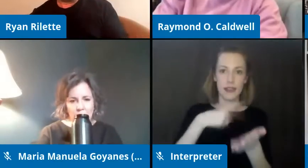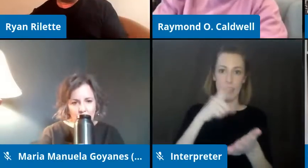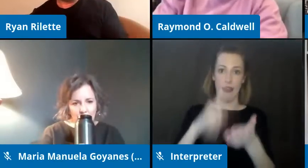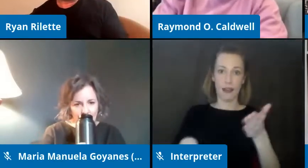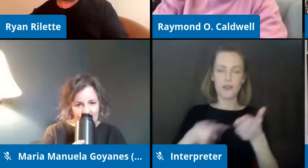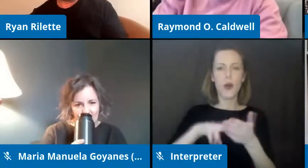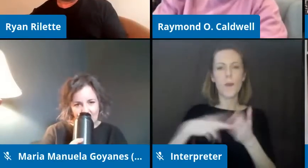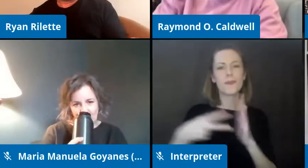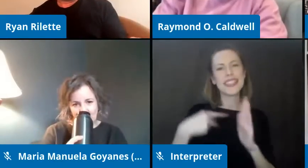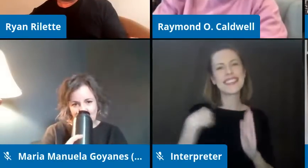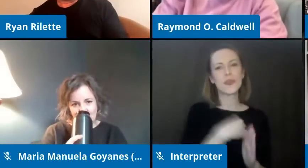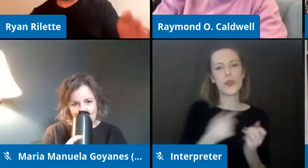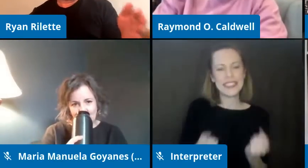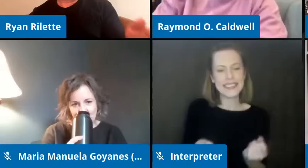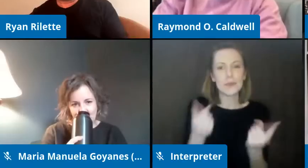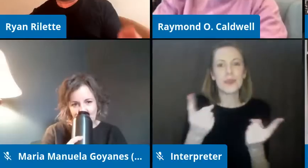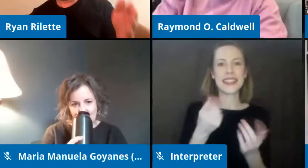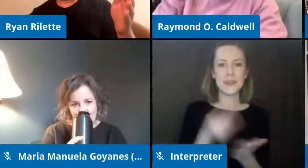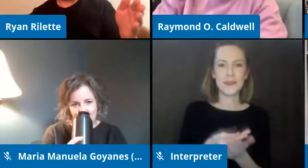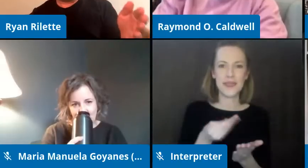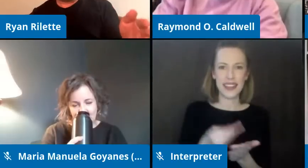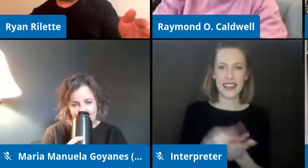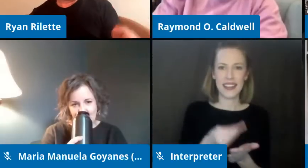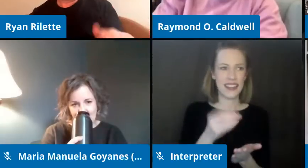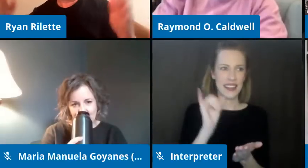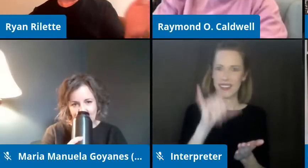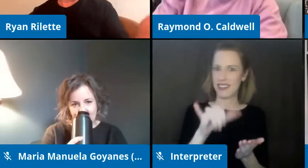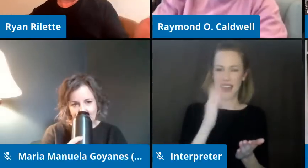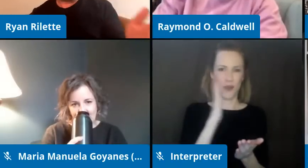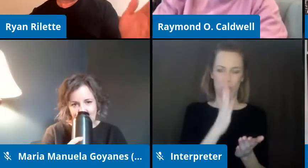now that if the governor